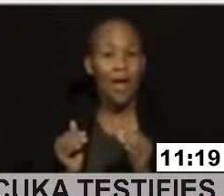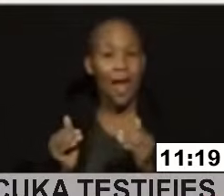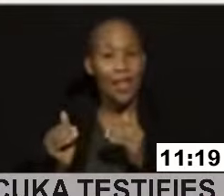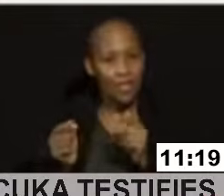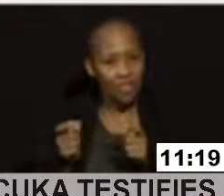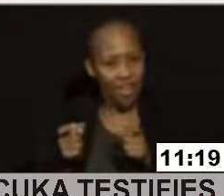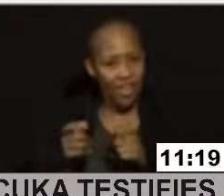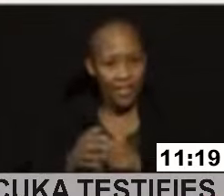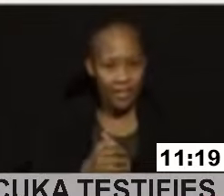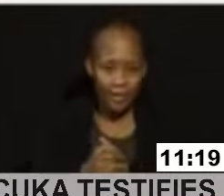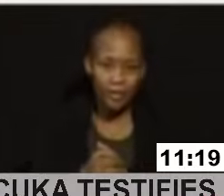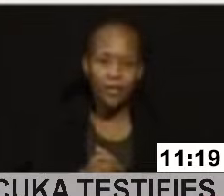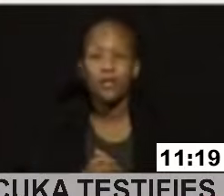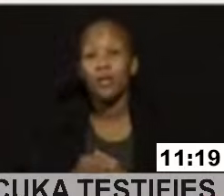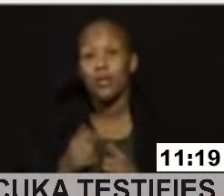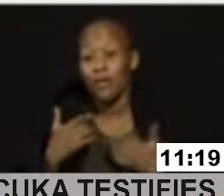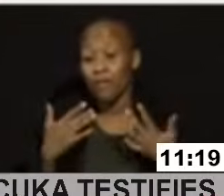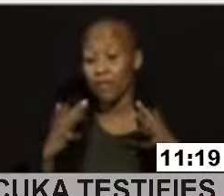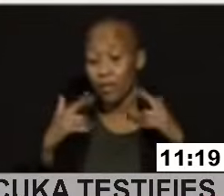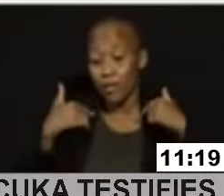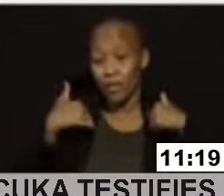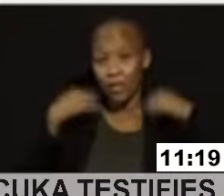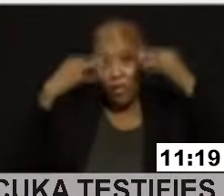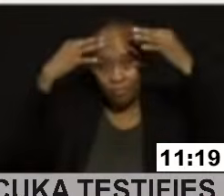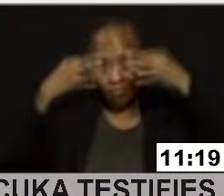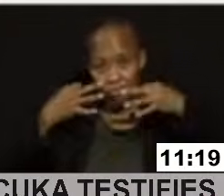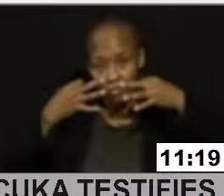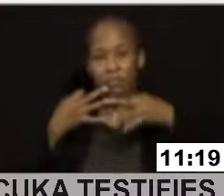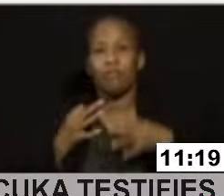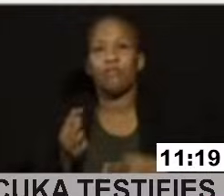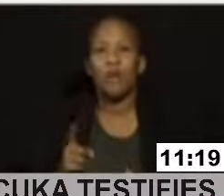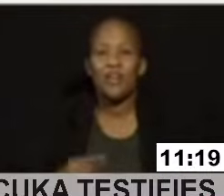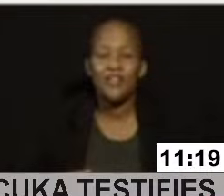And so I took the decision that